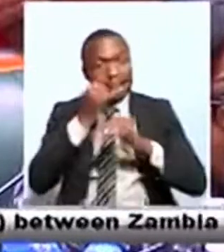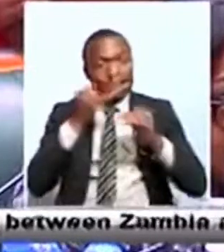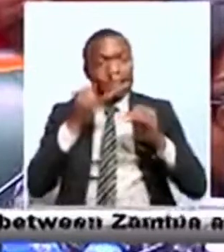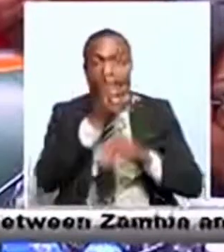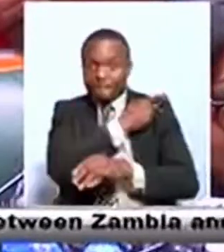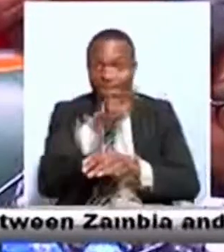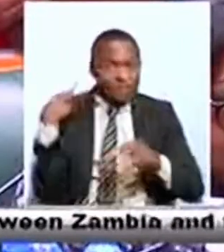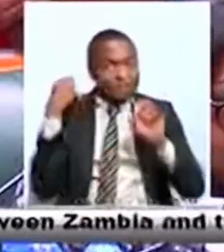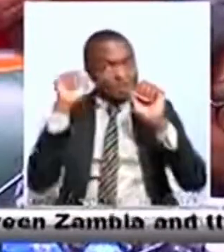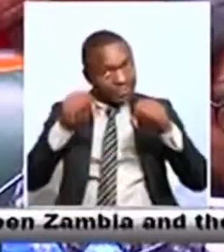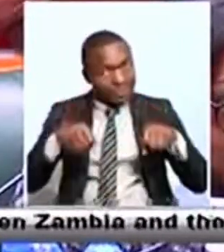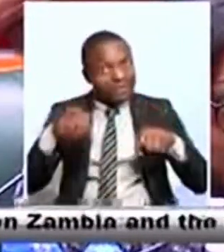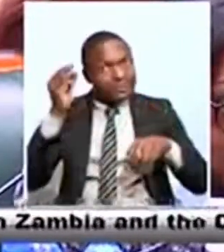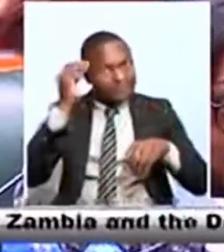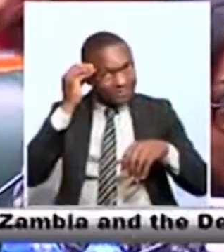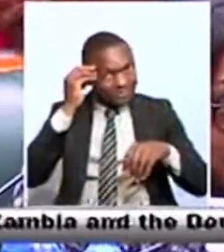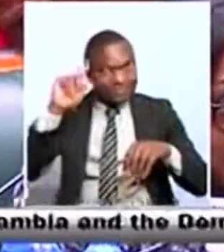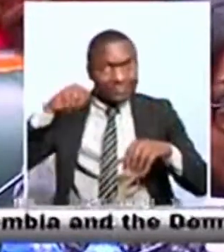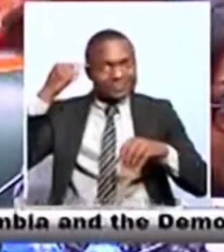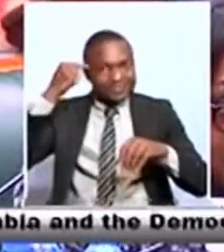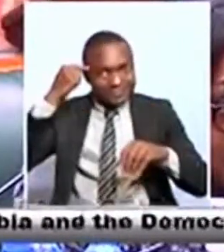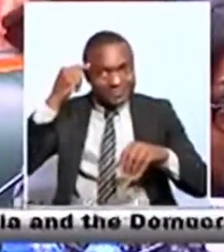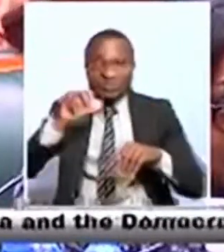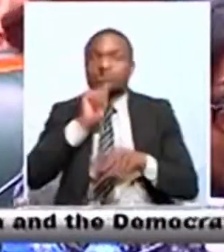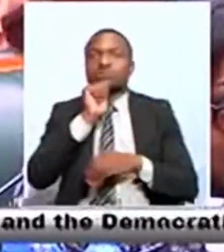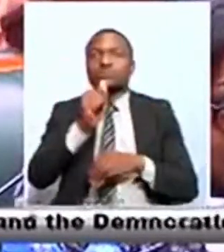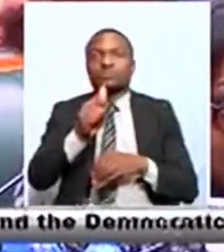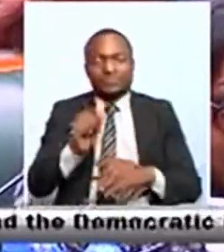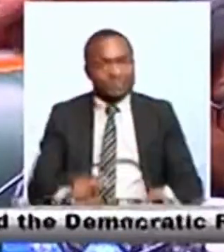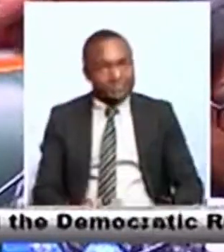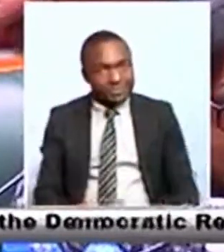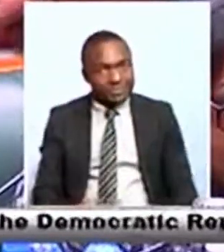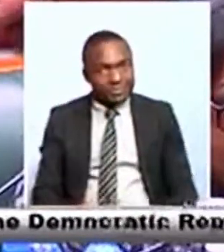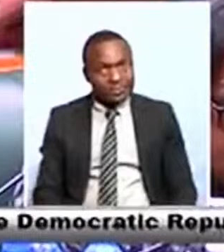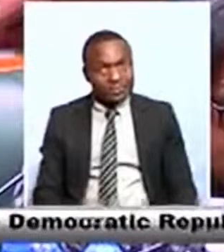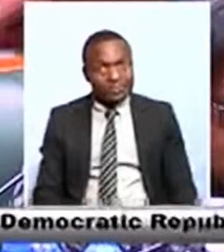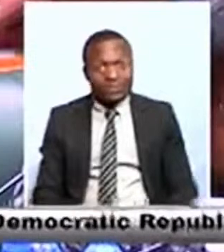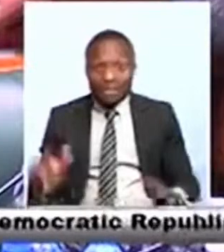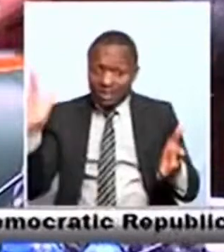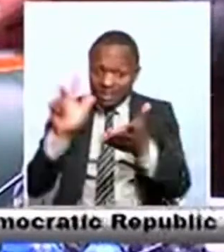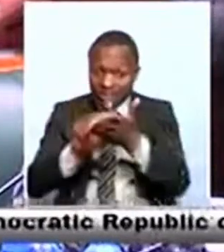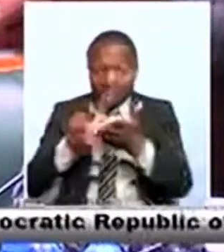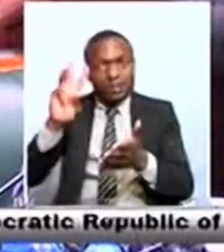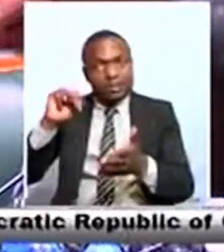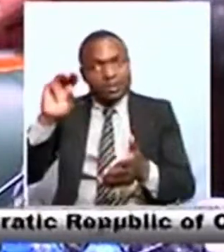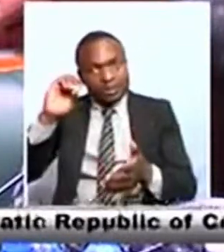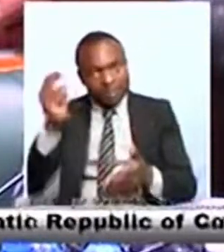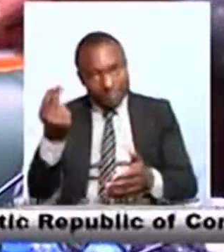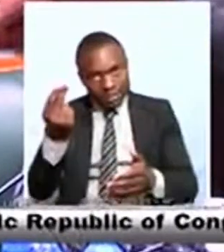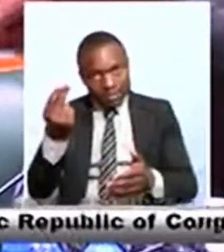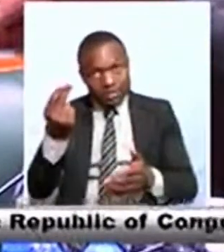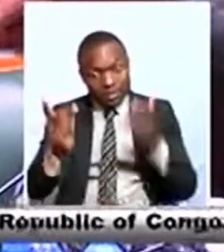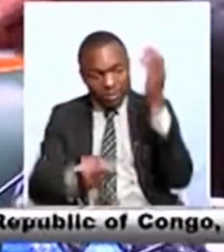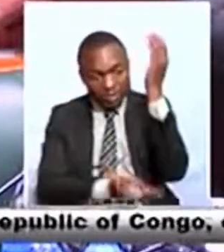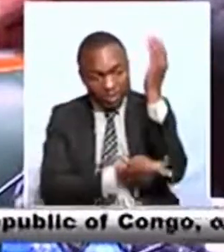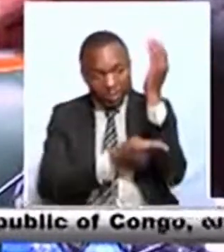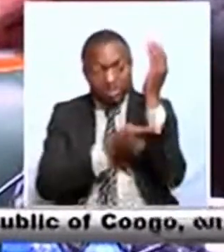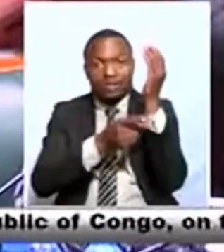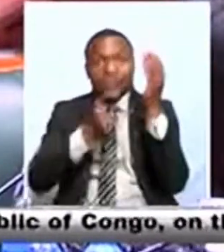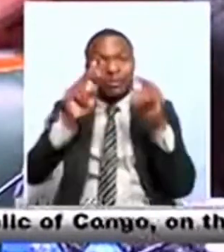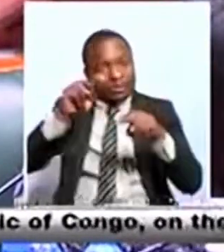wish to note that the government is not opposed to signing the MOU on the development of the railway